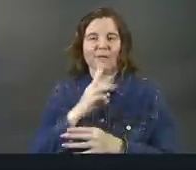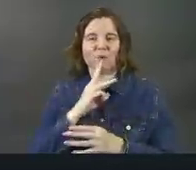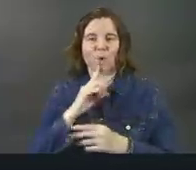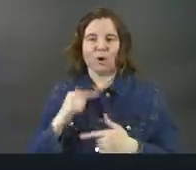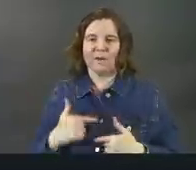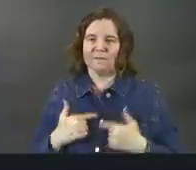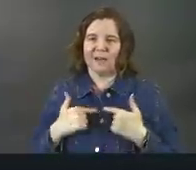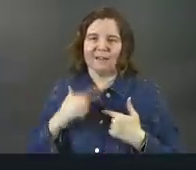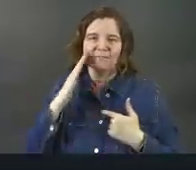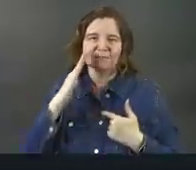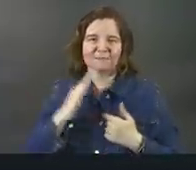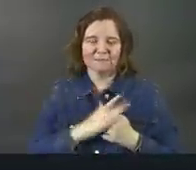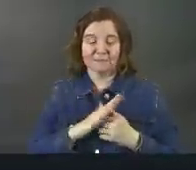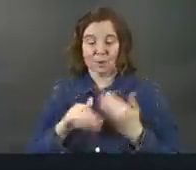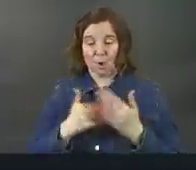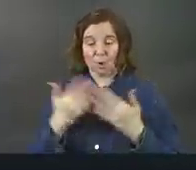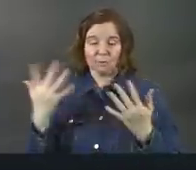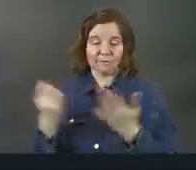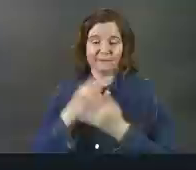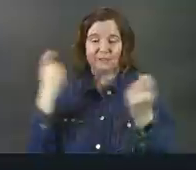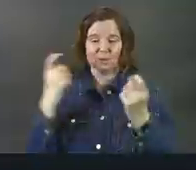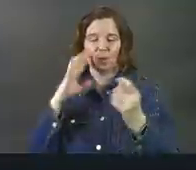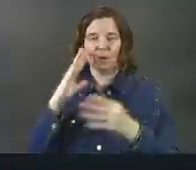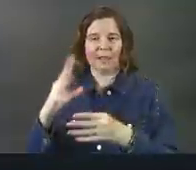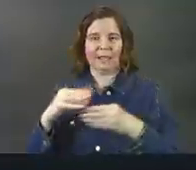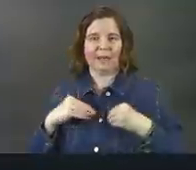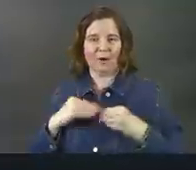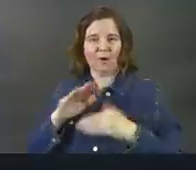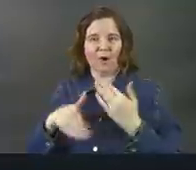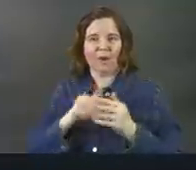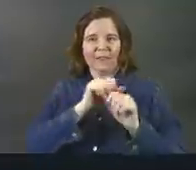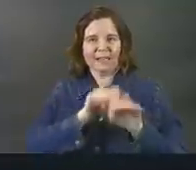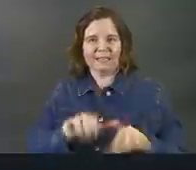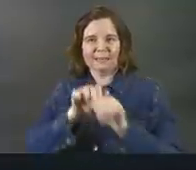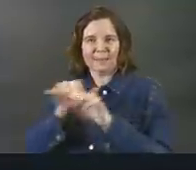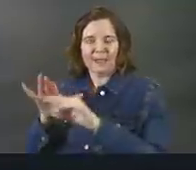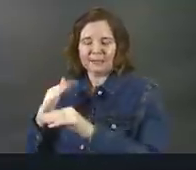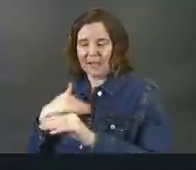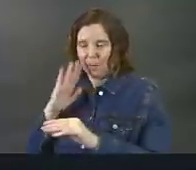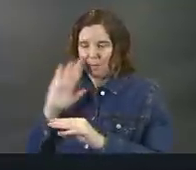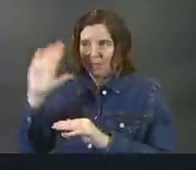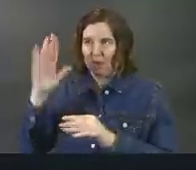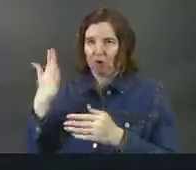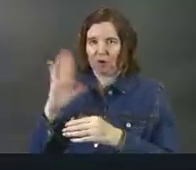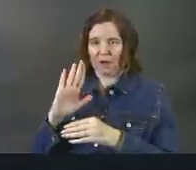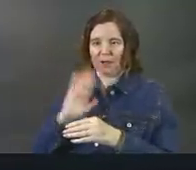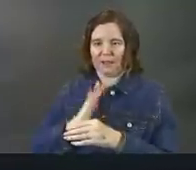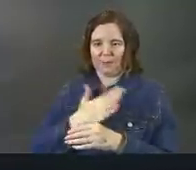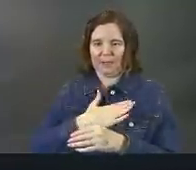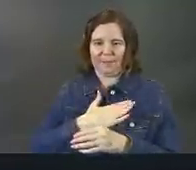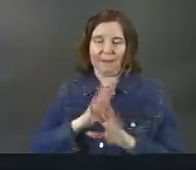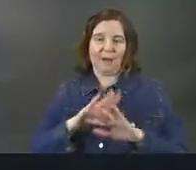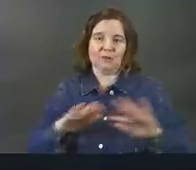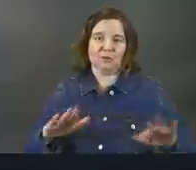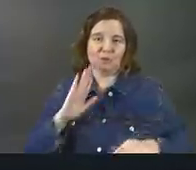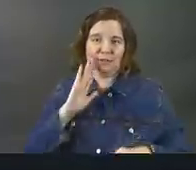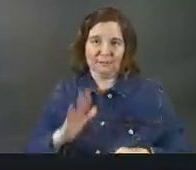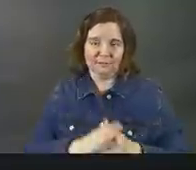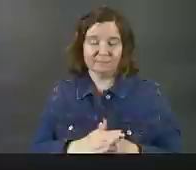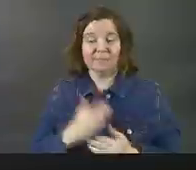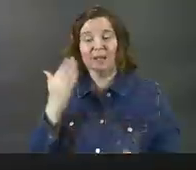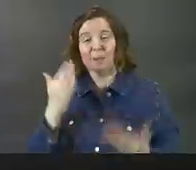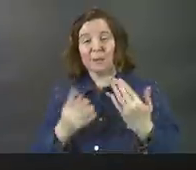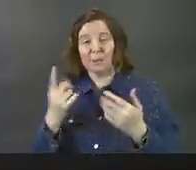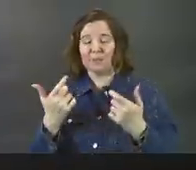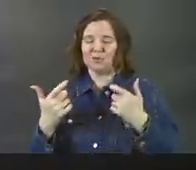water of life. All who are victorious will inherit all these blessings, and I will be their God, and they will be my children.